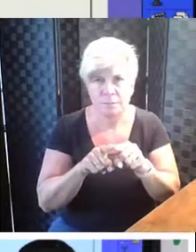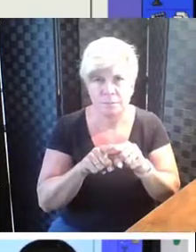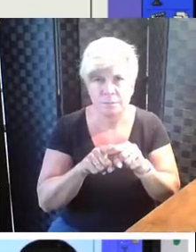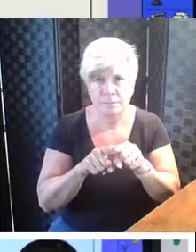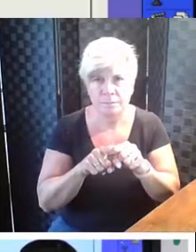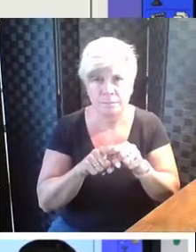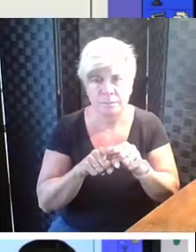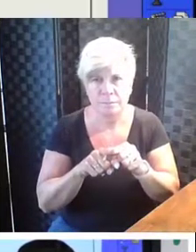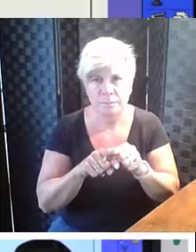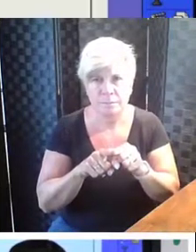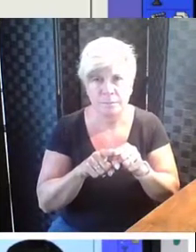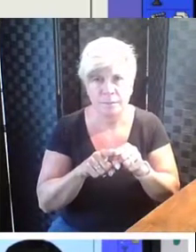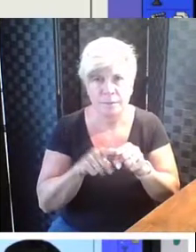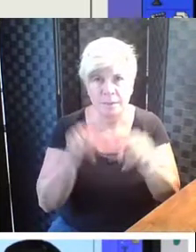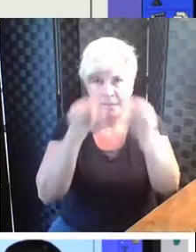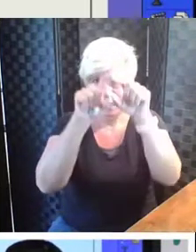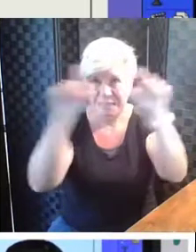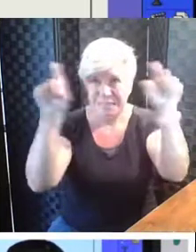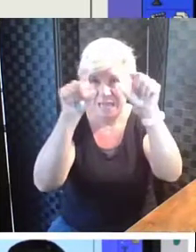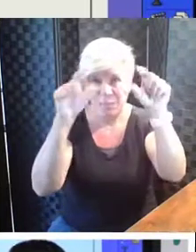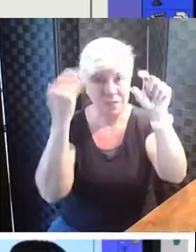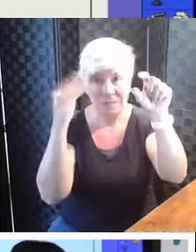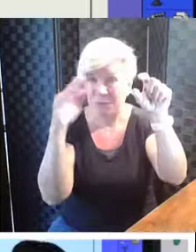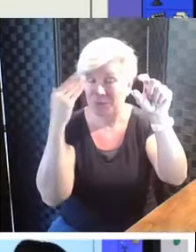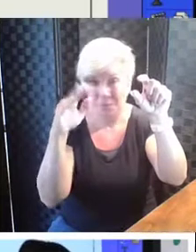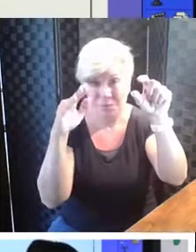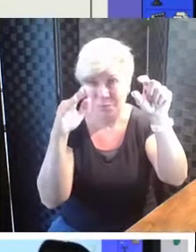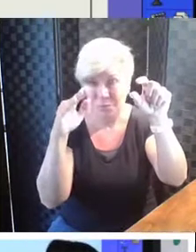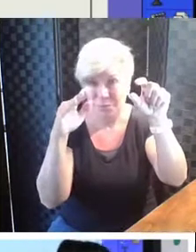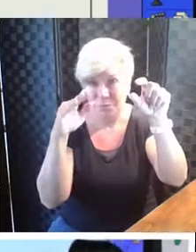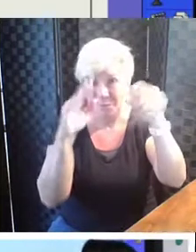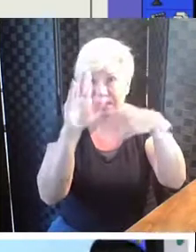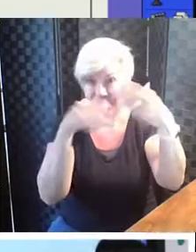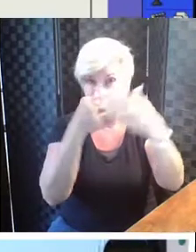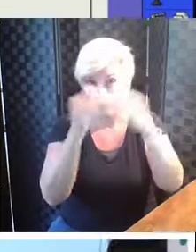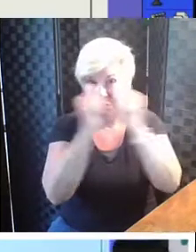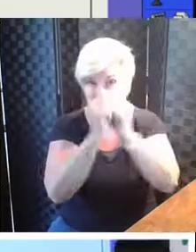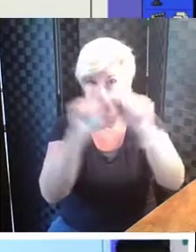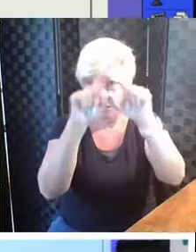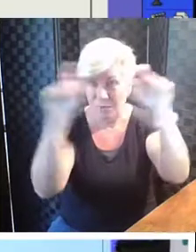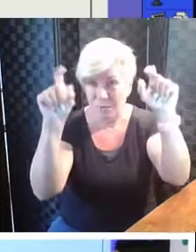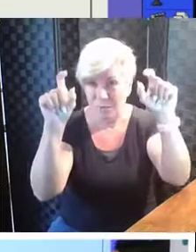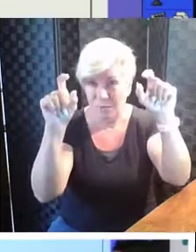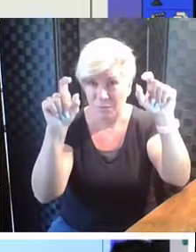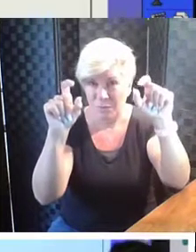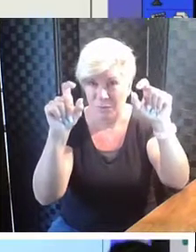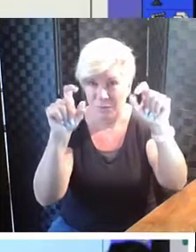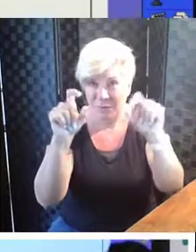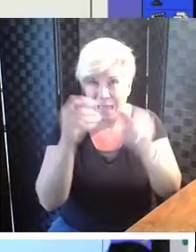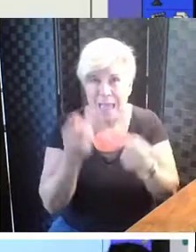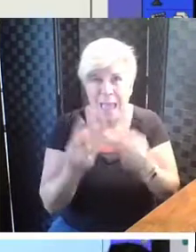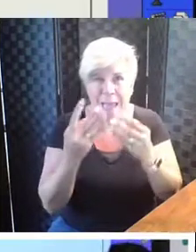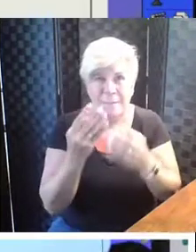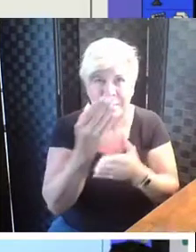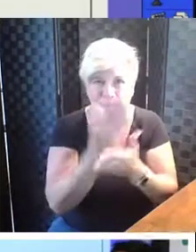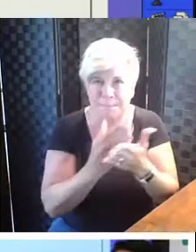I'm missing this whole, okay? Did you know any parts?